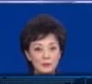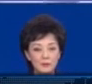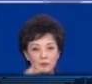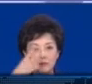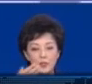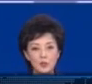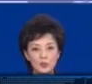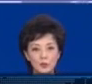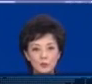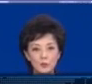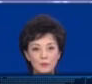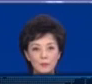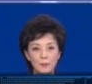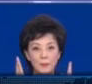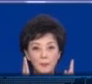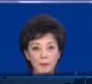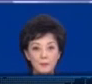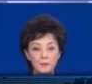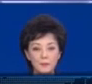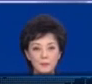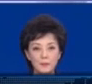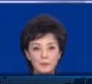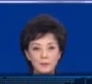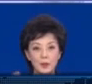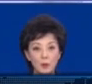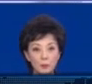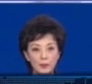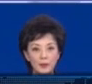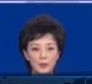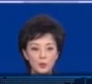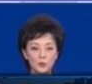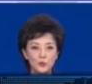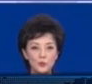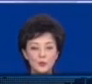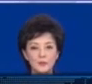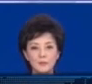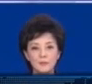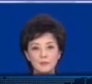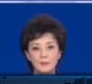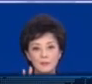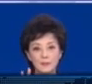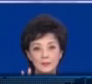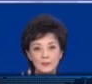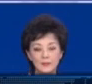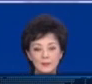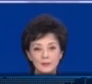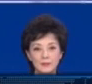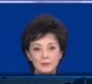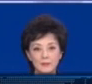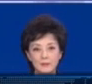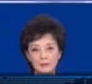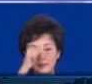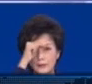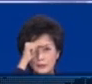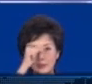At the beginning, the hospital purchased these medicines, and later the government allocated 10 days